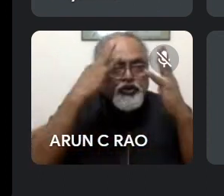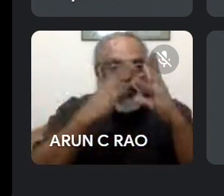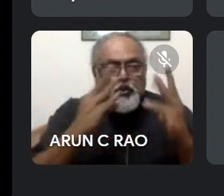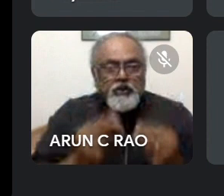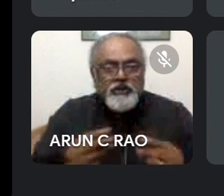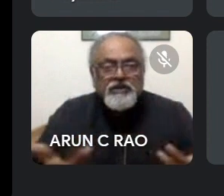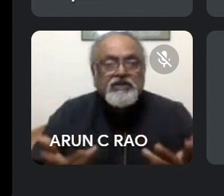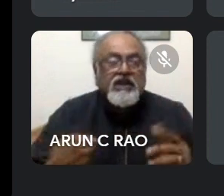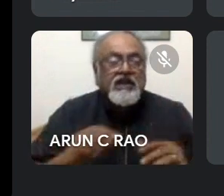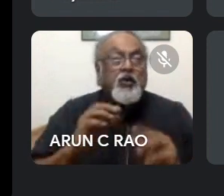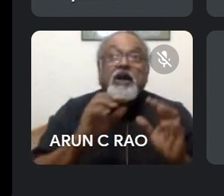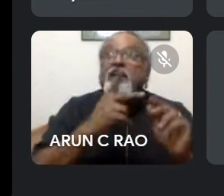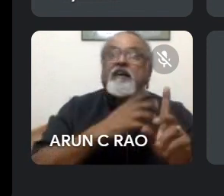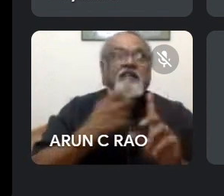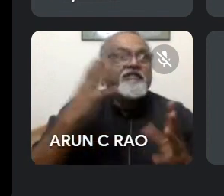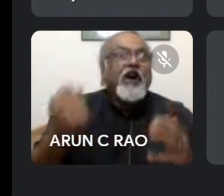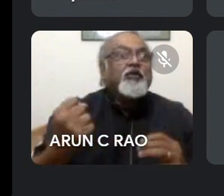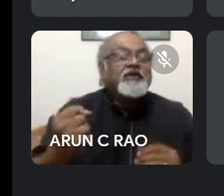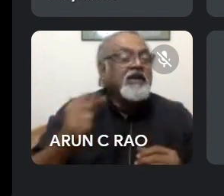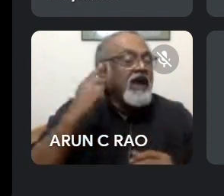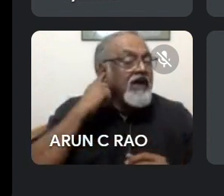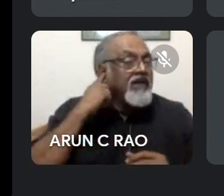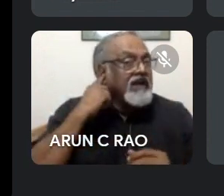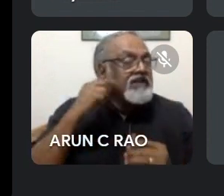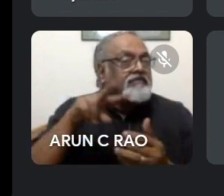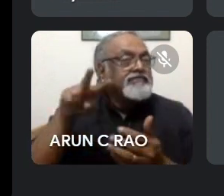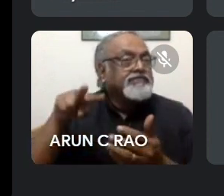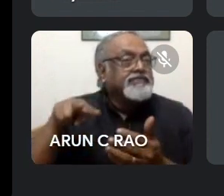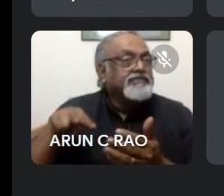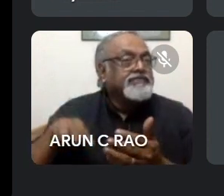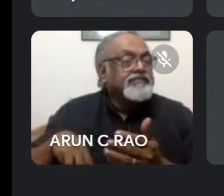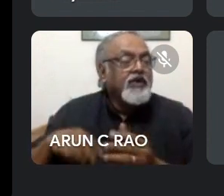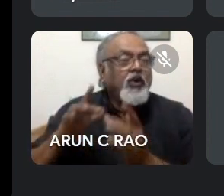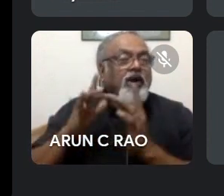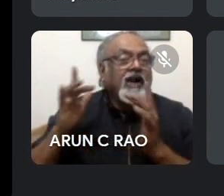audio reader online free. There